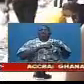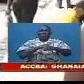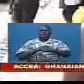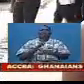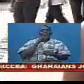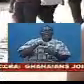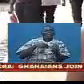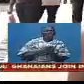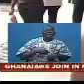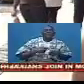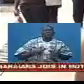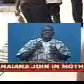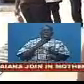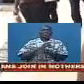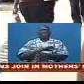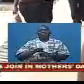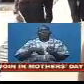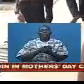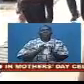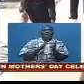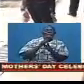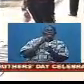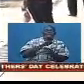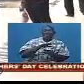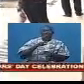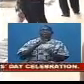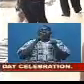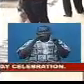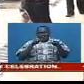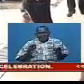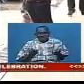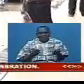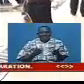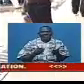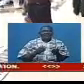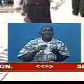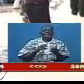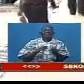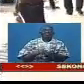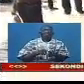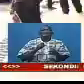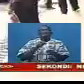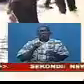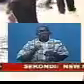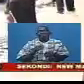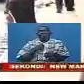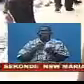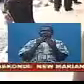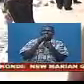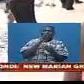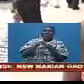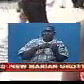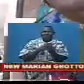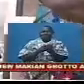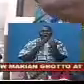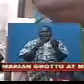them long life to look after their child. Because Bible said children are a blessing to us. So we thank